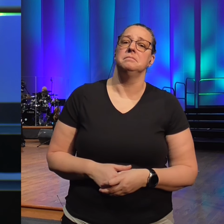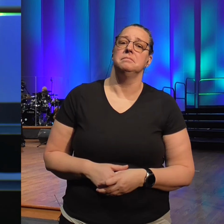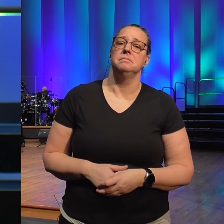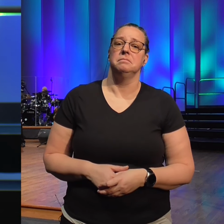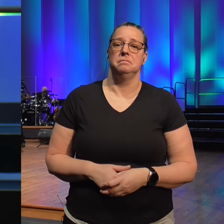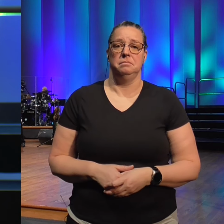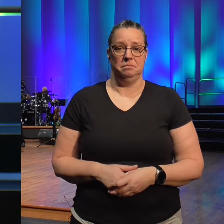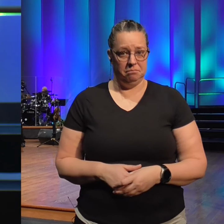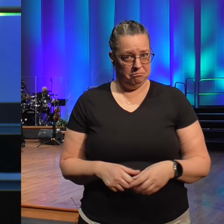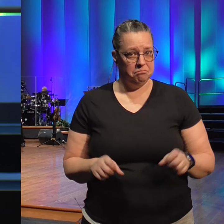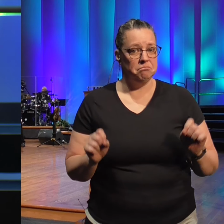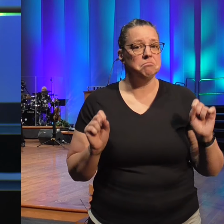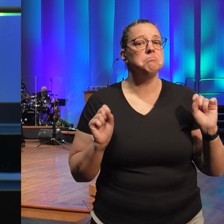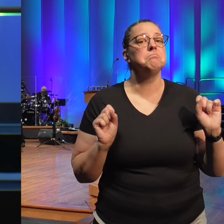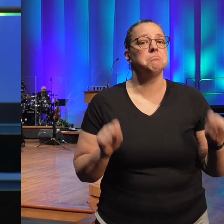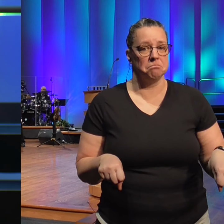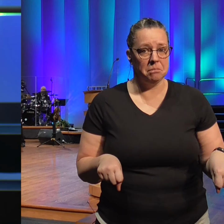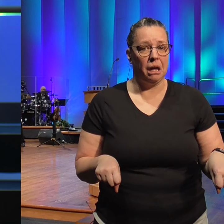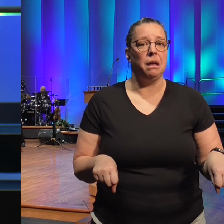I can do it.